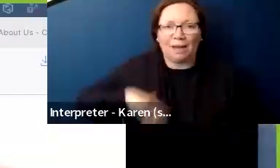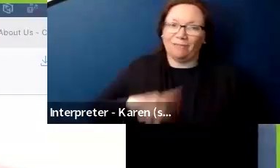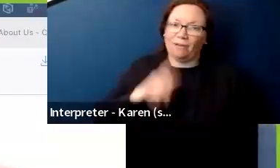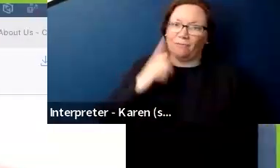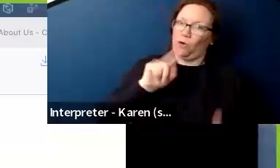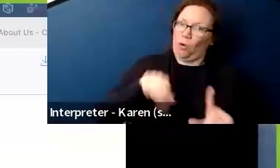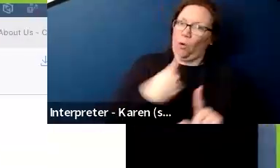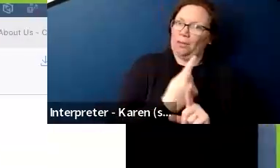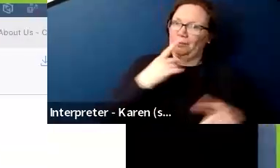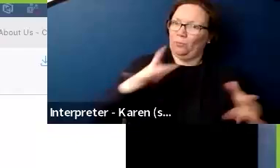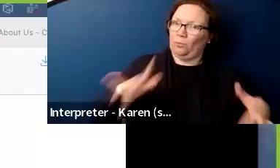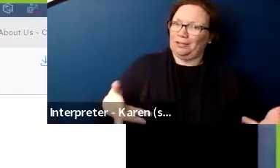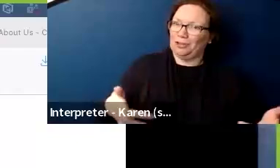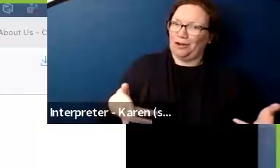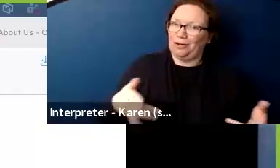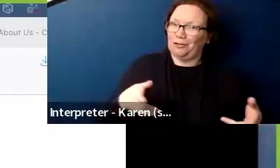mention.